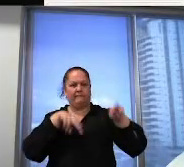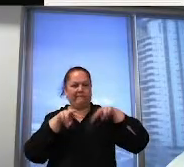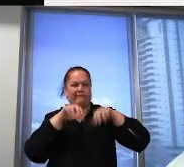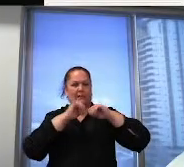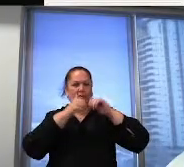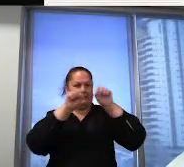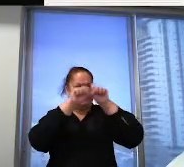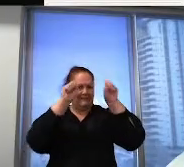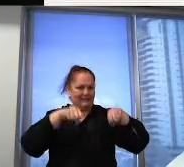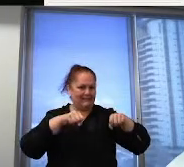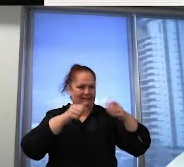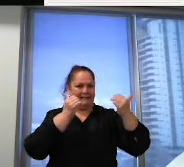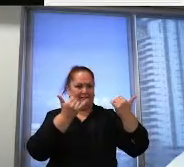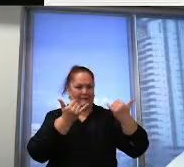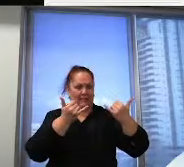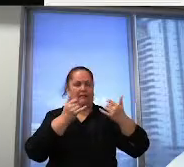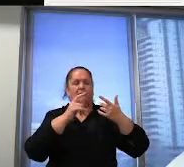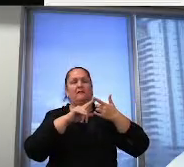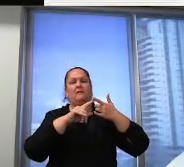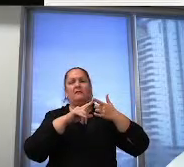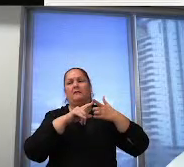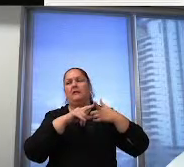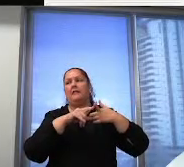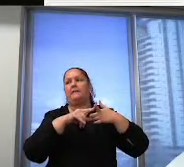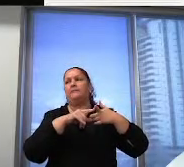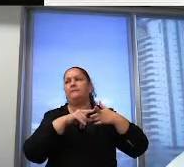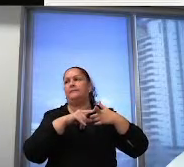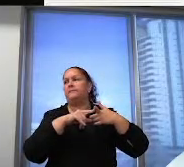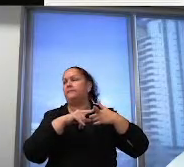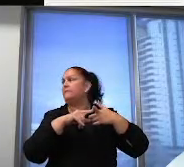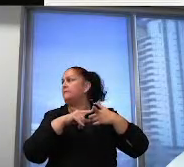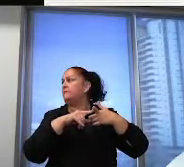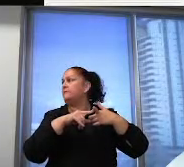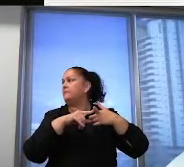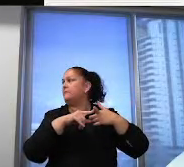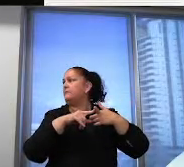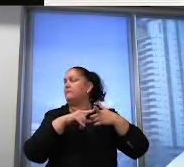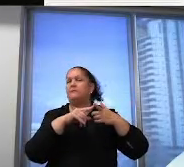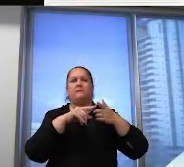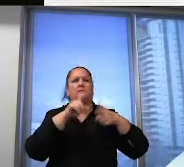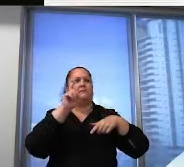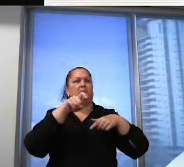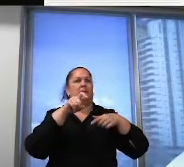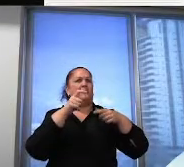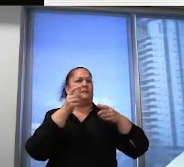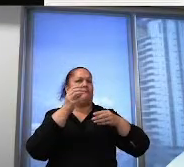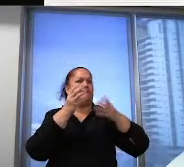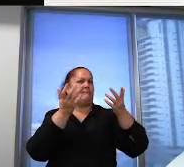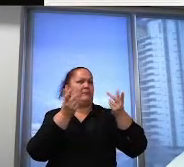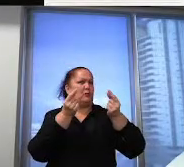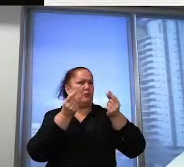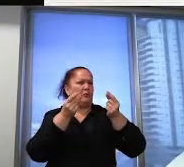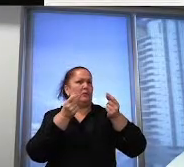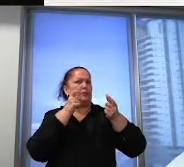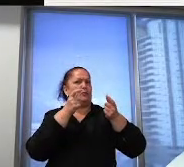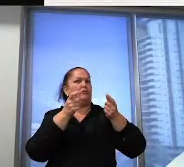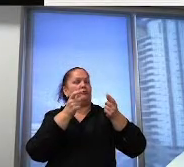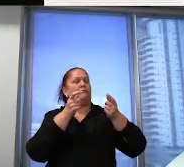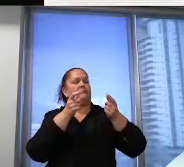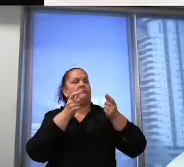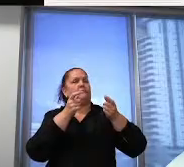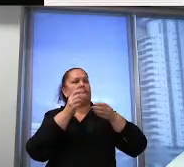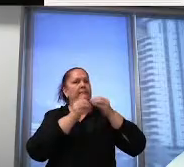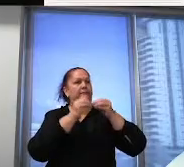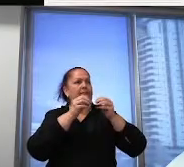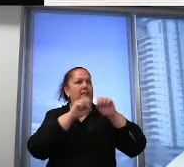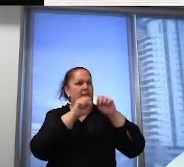the state of the system and be able to ascertain what we needed to do to be able to get the system to a